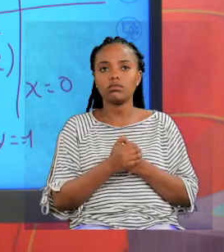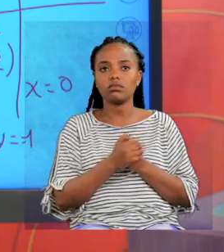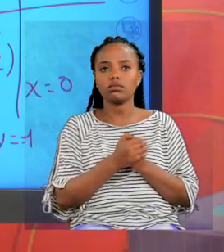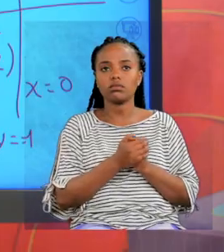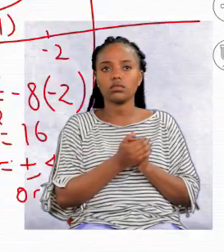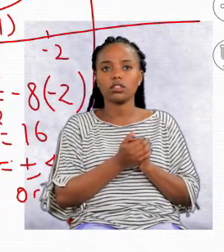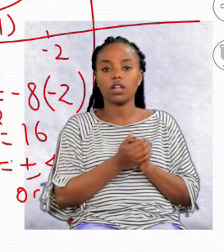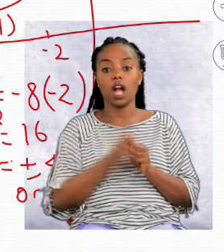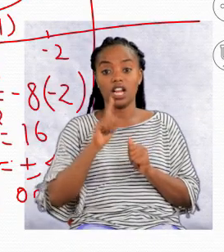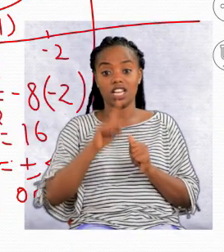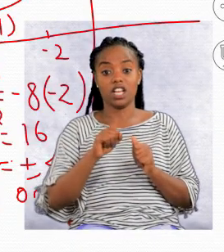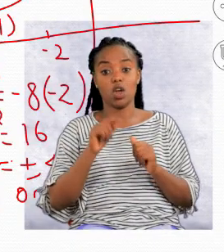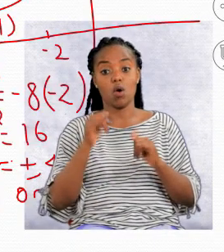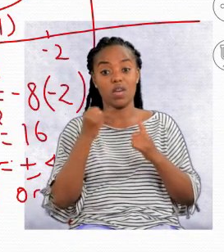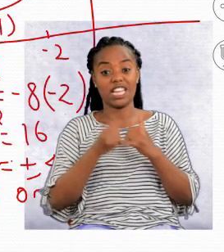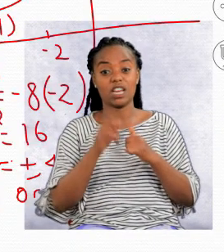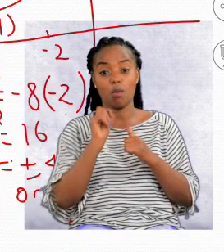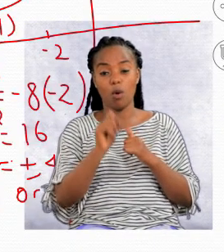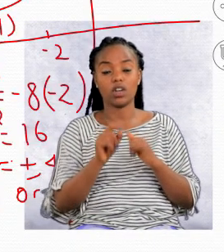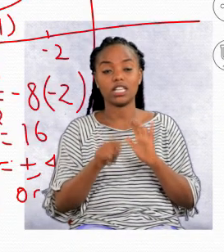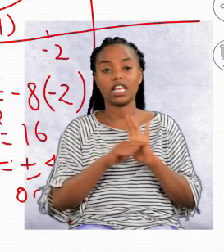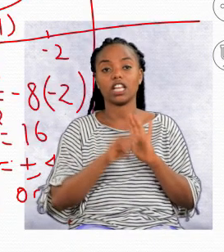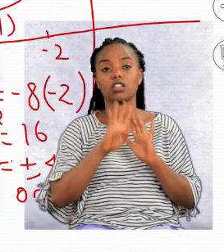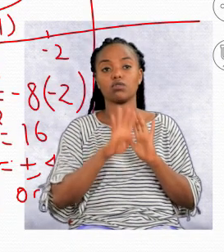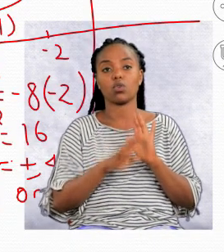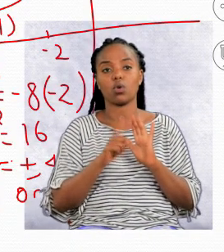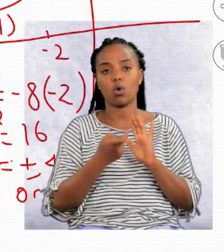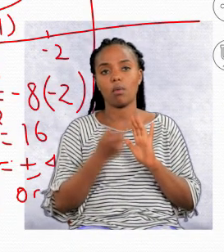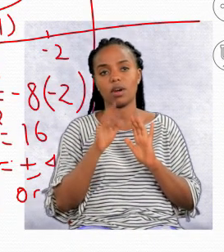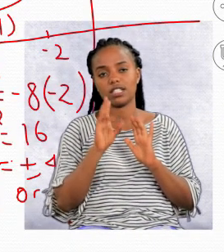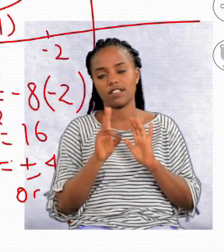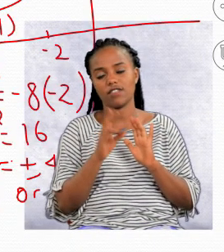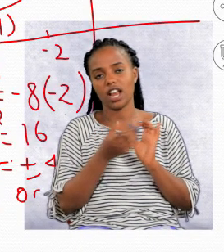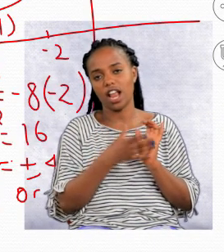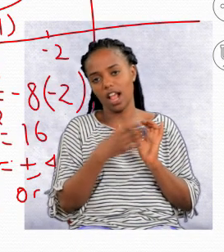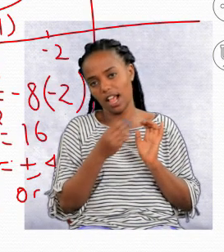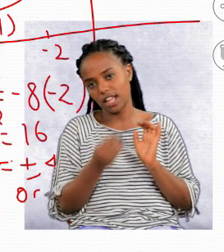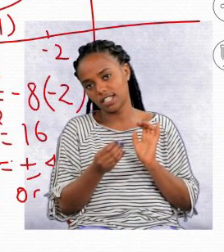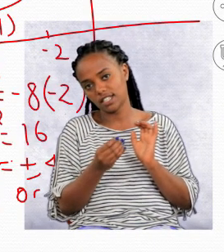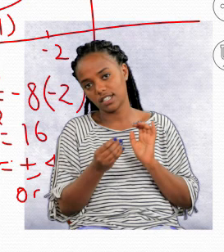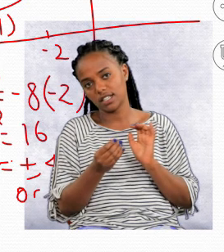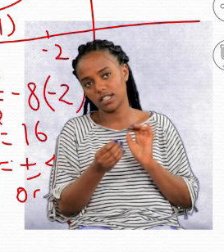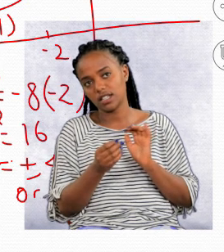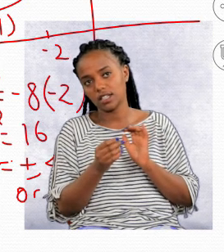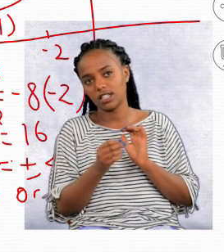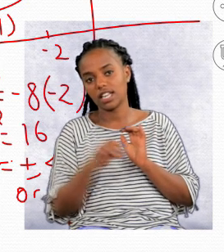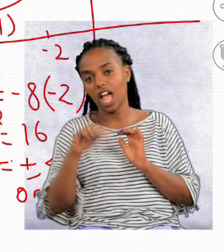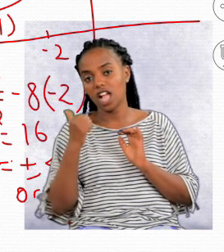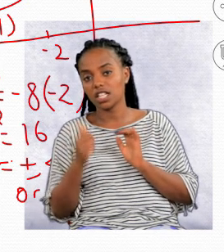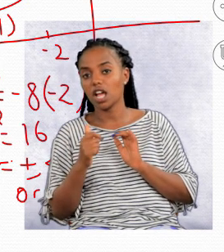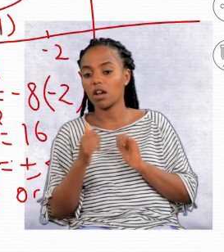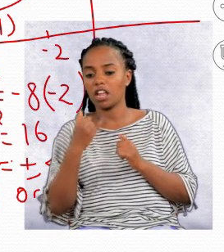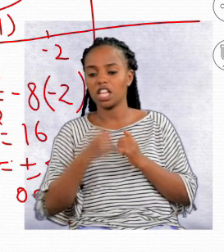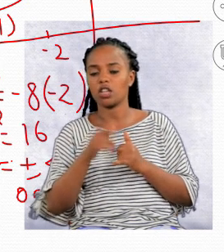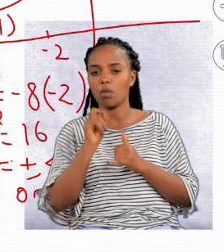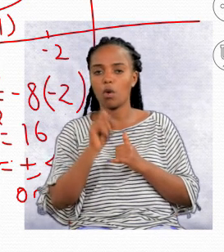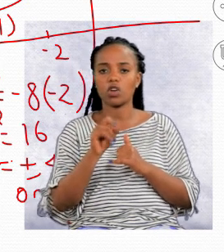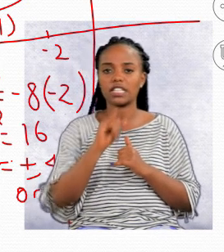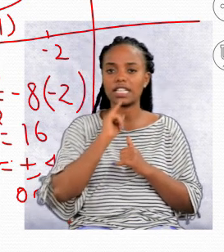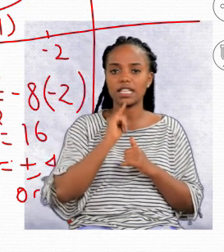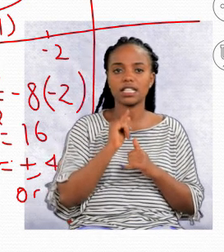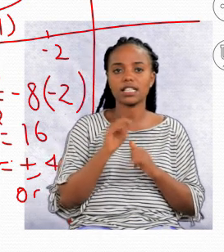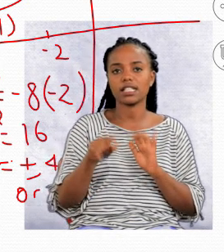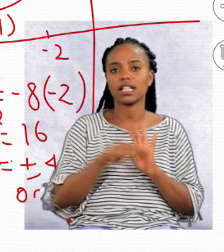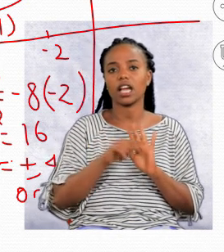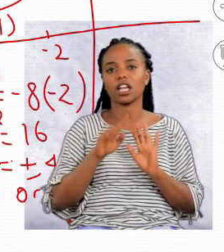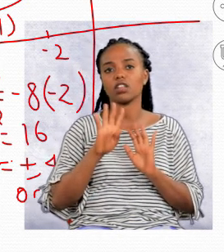One endpoint is this negative 4, 7, and the other endpoint is this